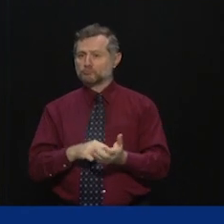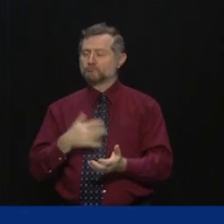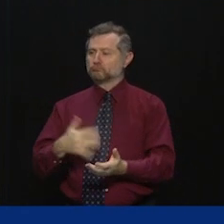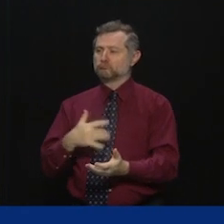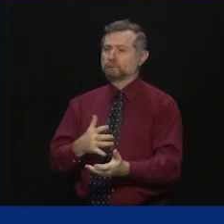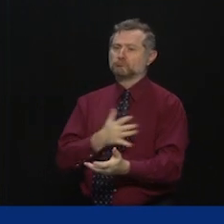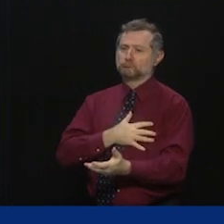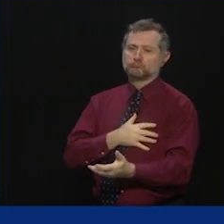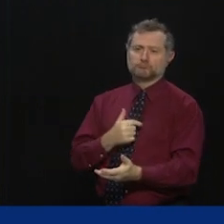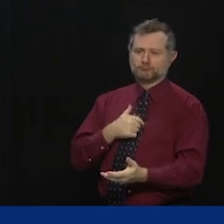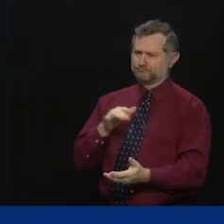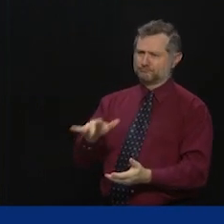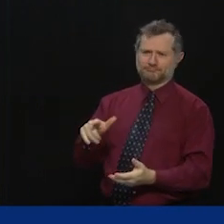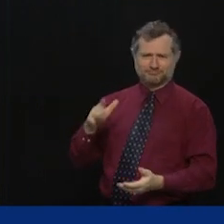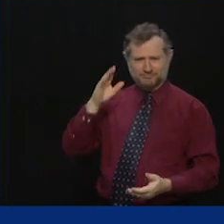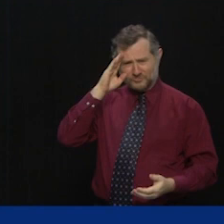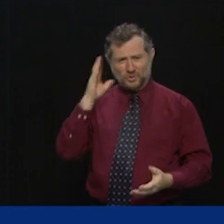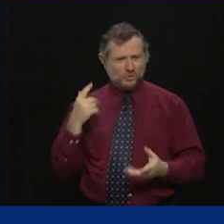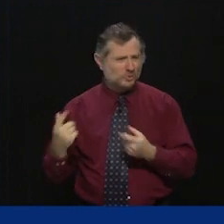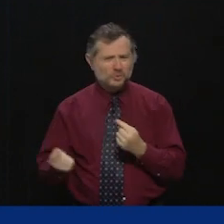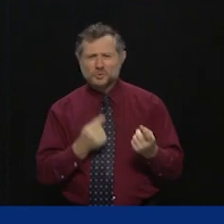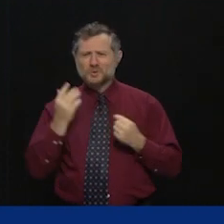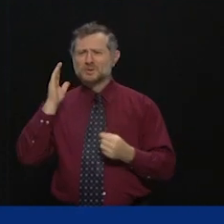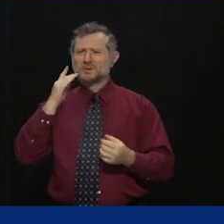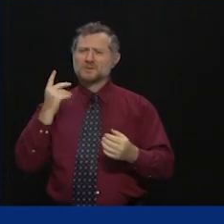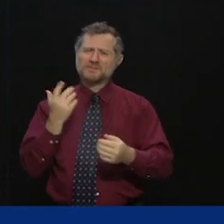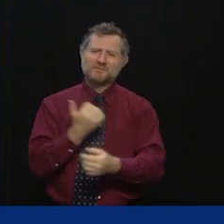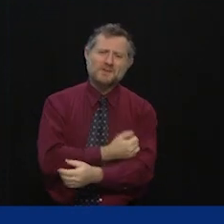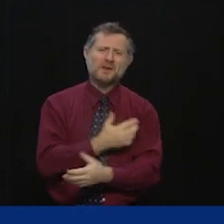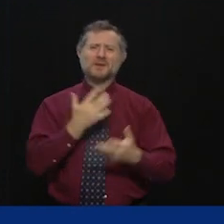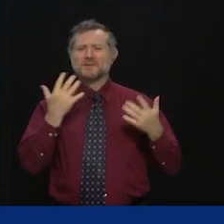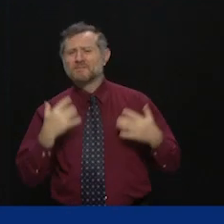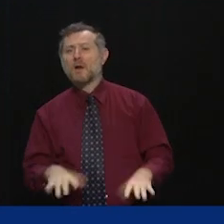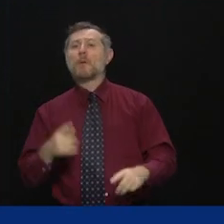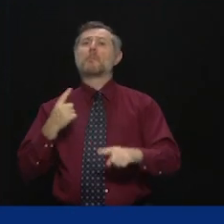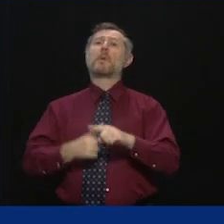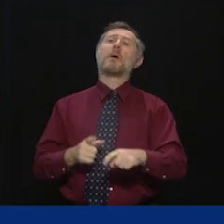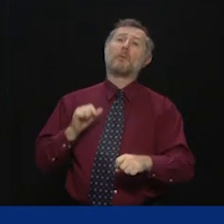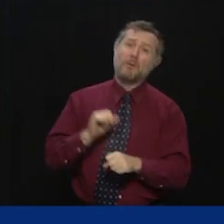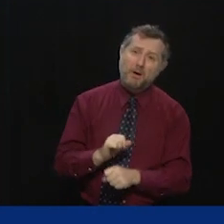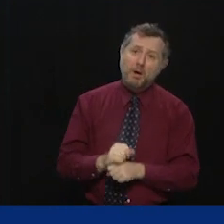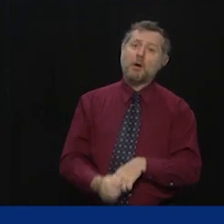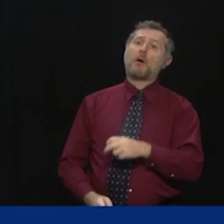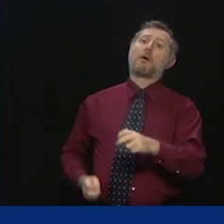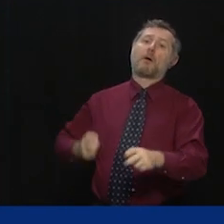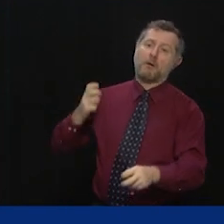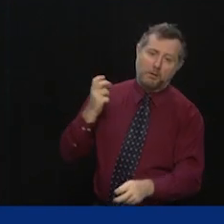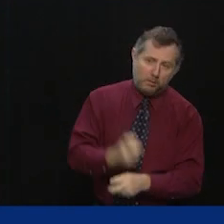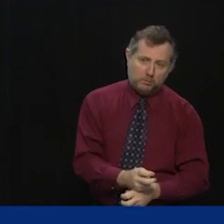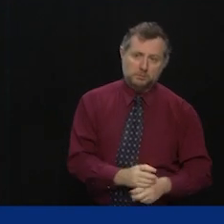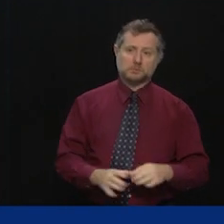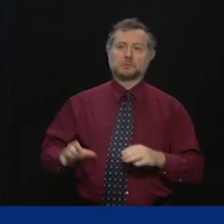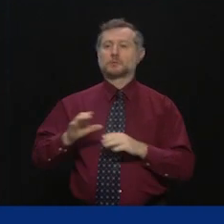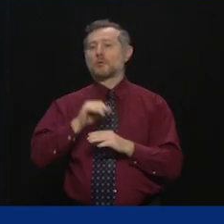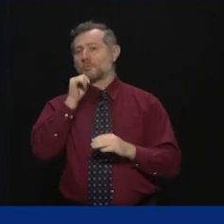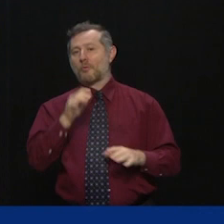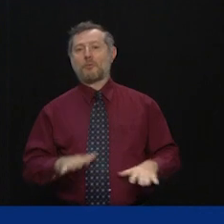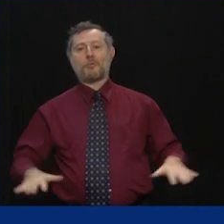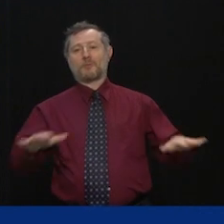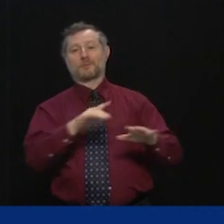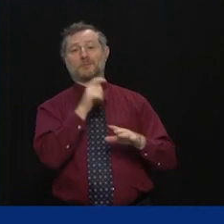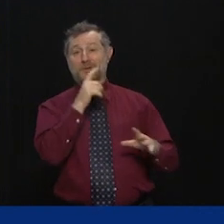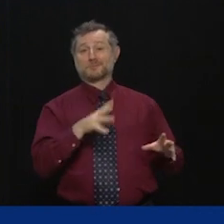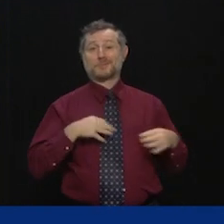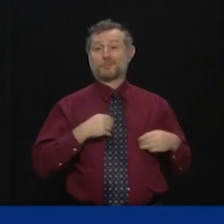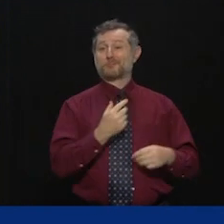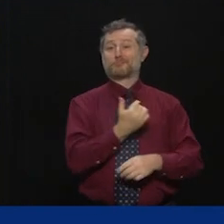done the right thing, who now know, because not everyone was being persuaded to do the right thing, that